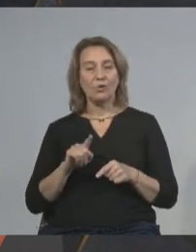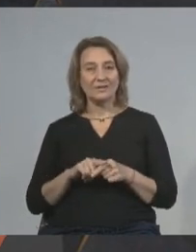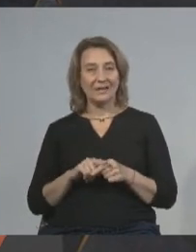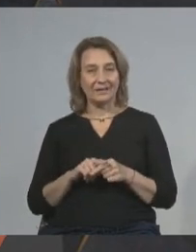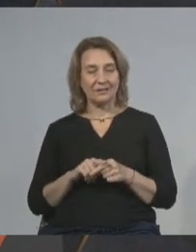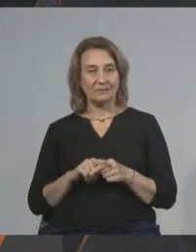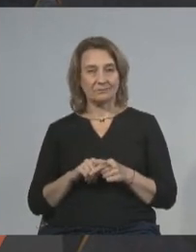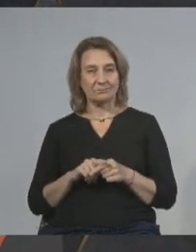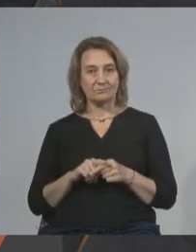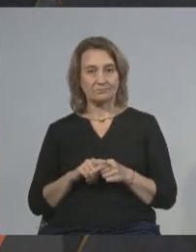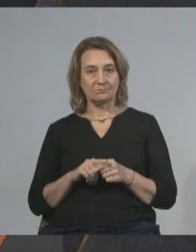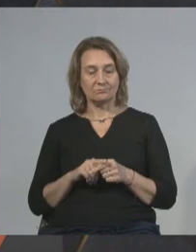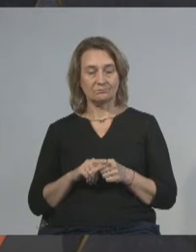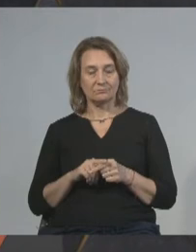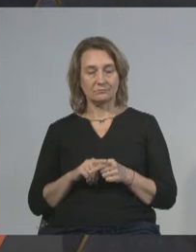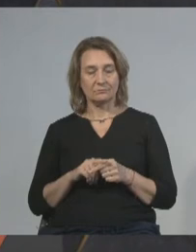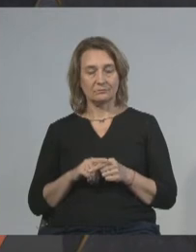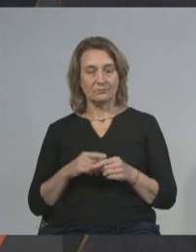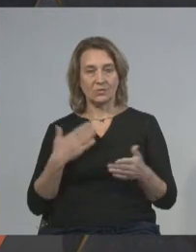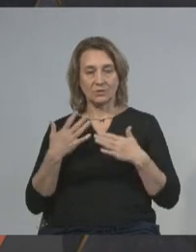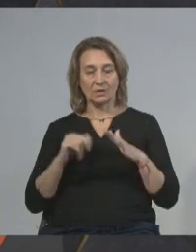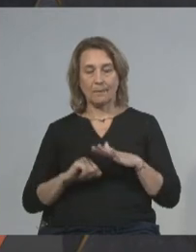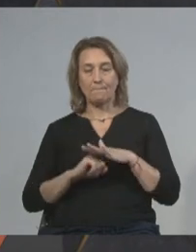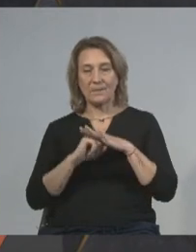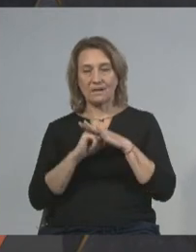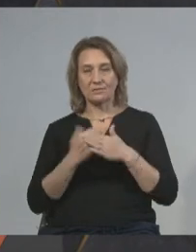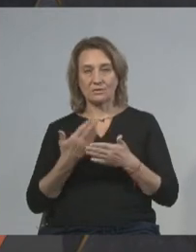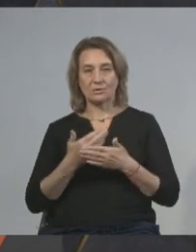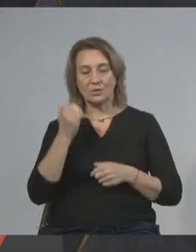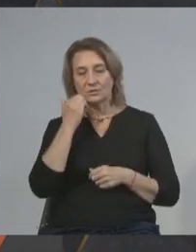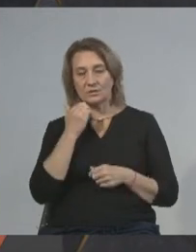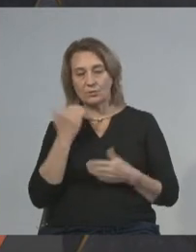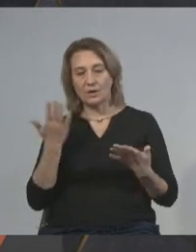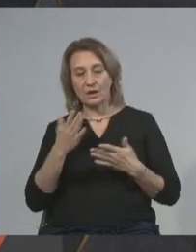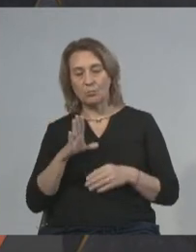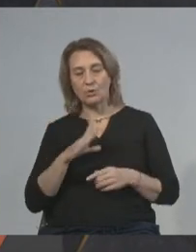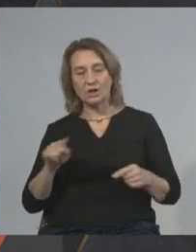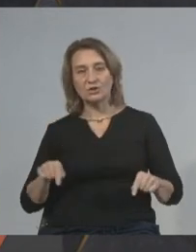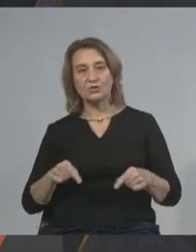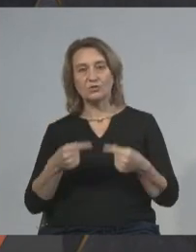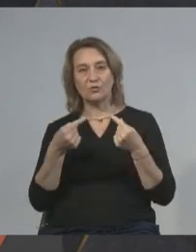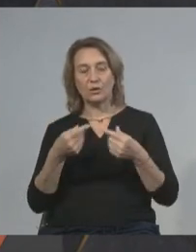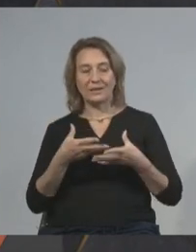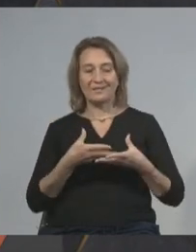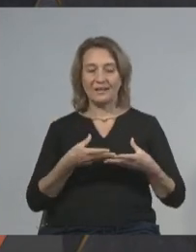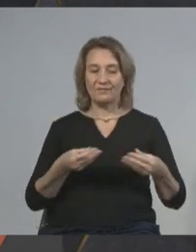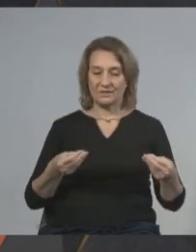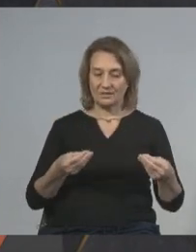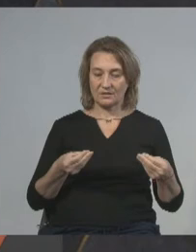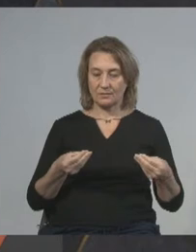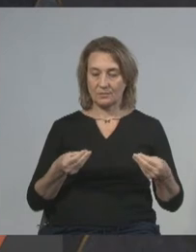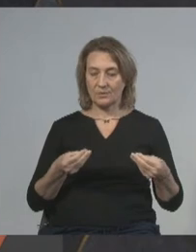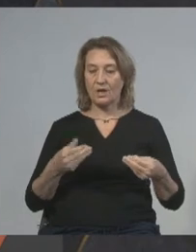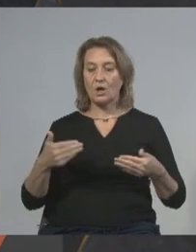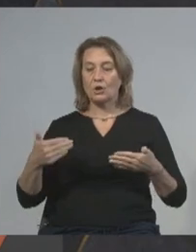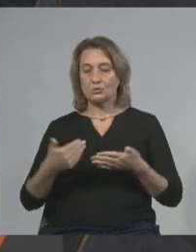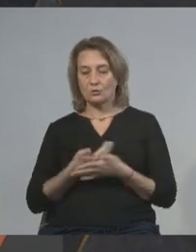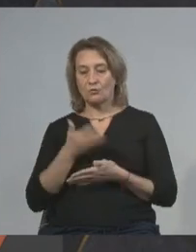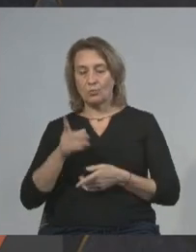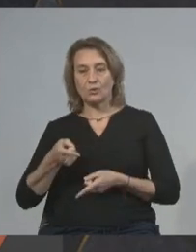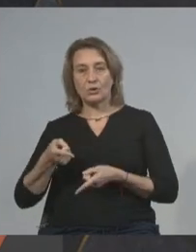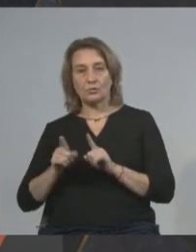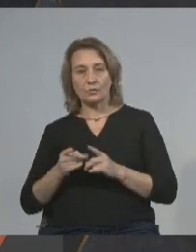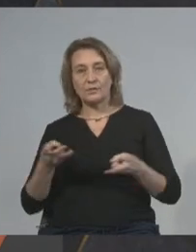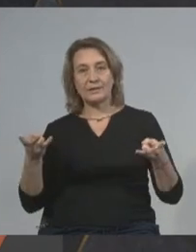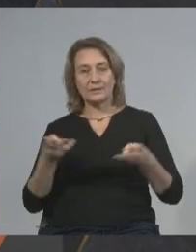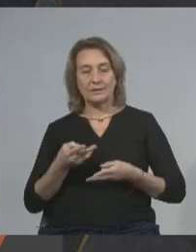this content or the base the content that was created in spring will be